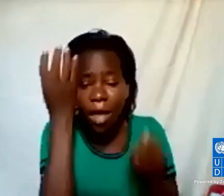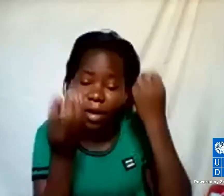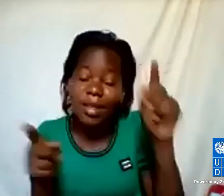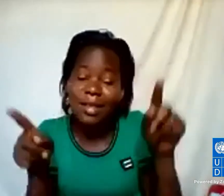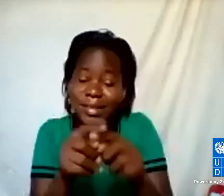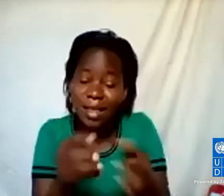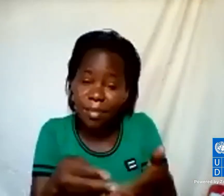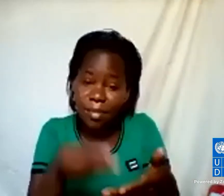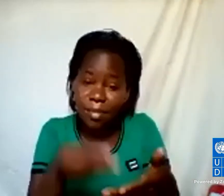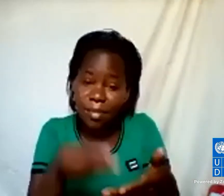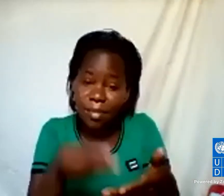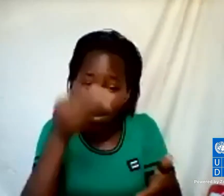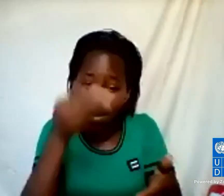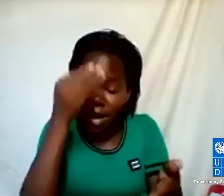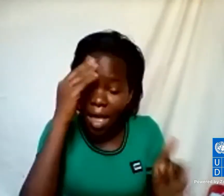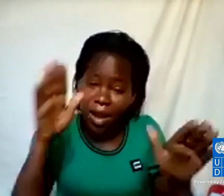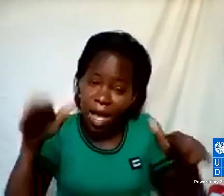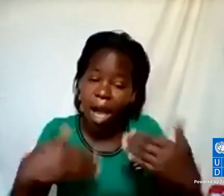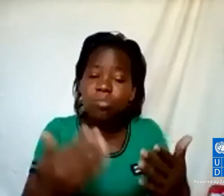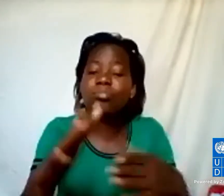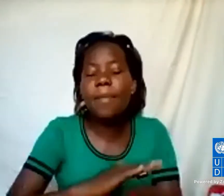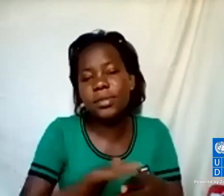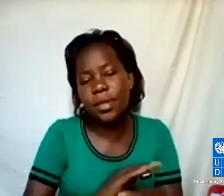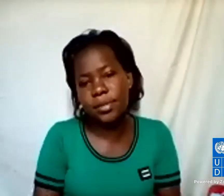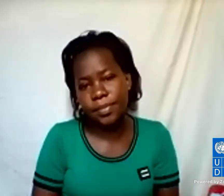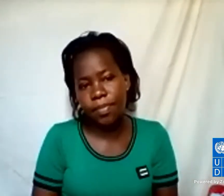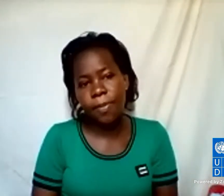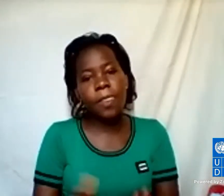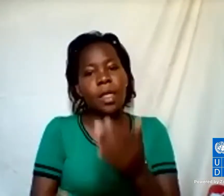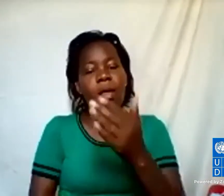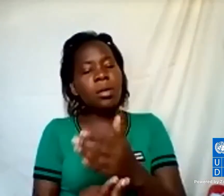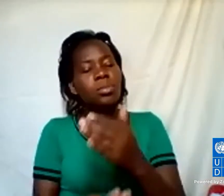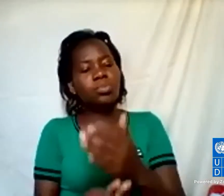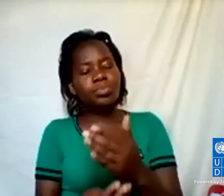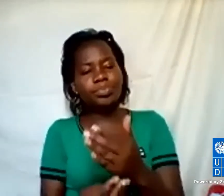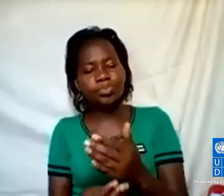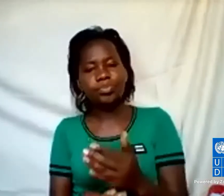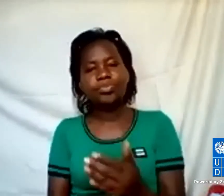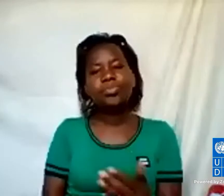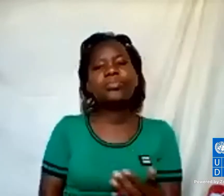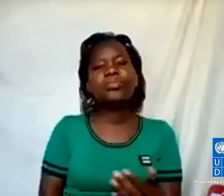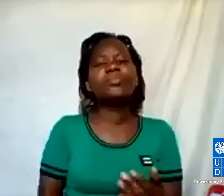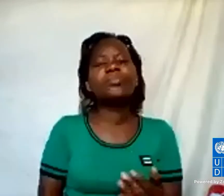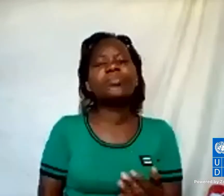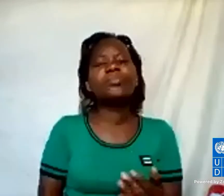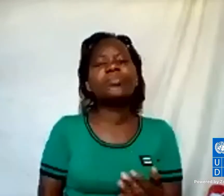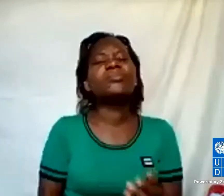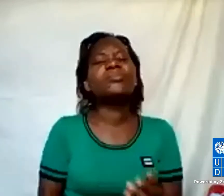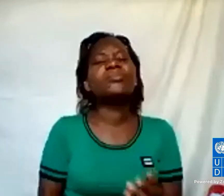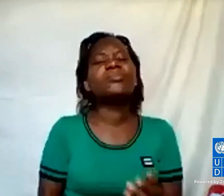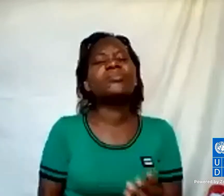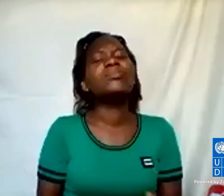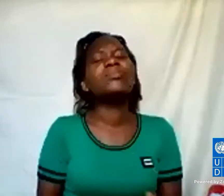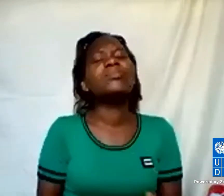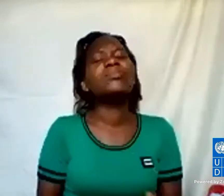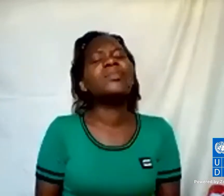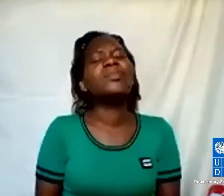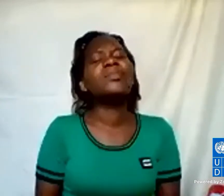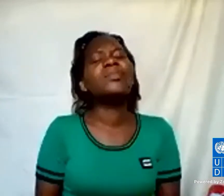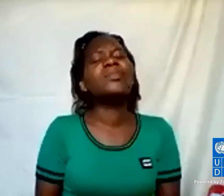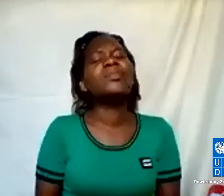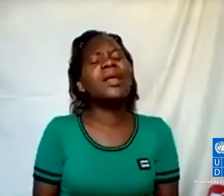are running the business. You don't need to reinvent the wheel. Scavenge on the same principles these people are using. Add them to what